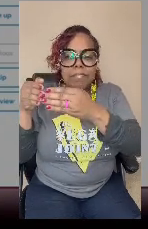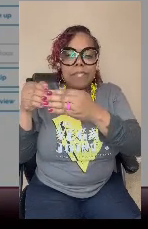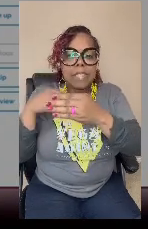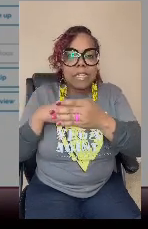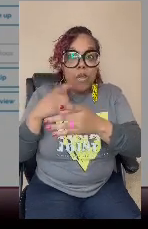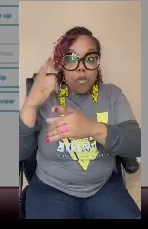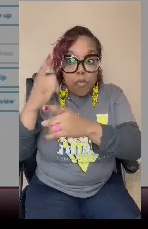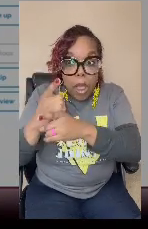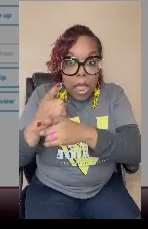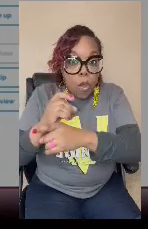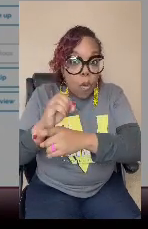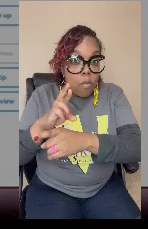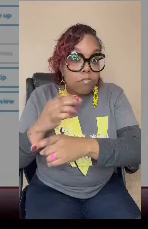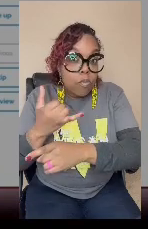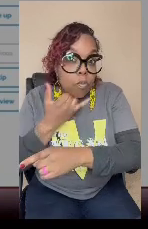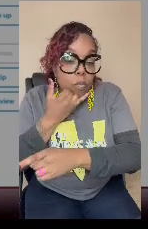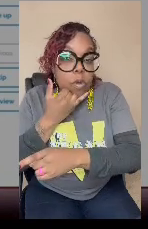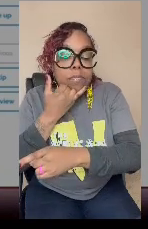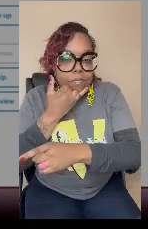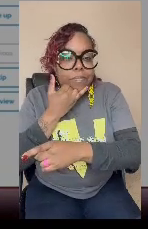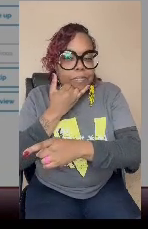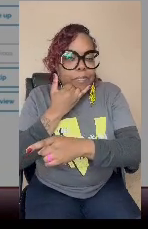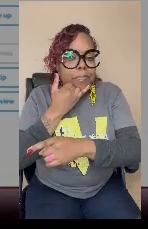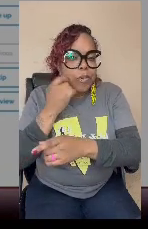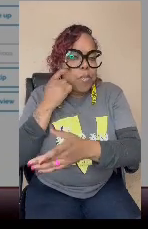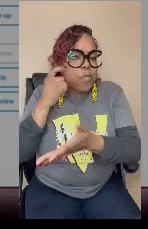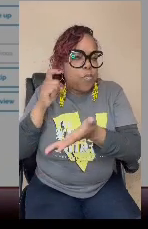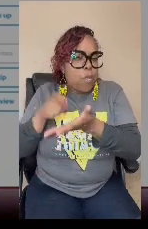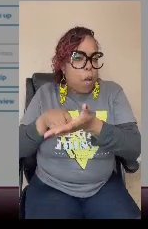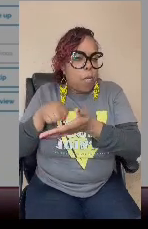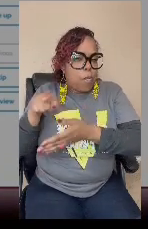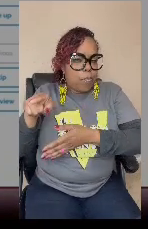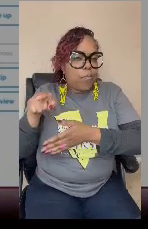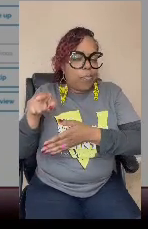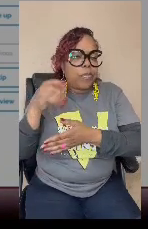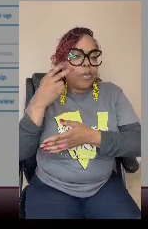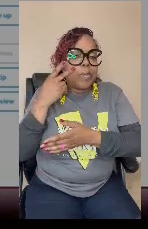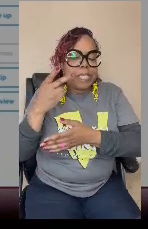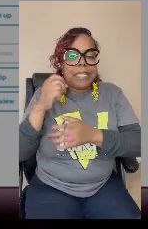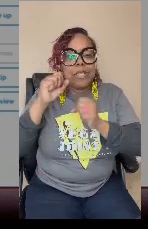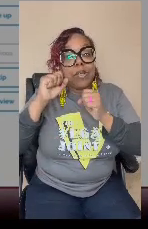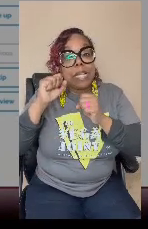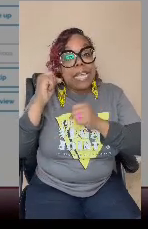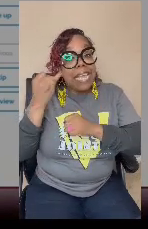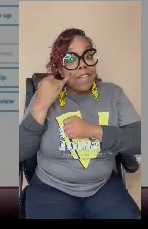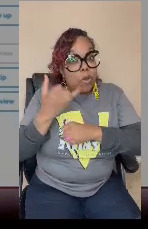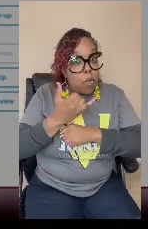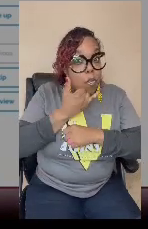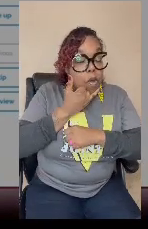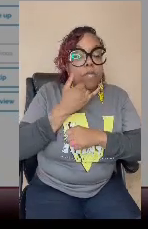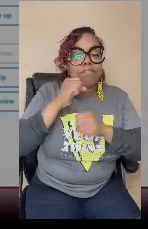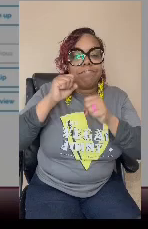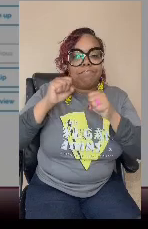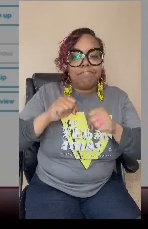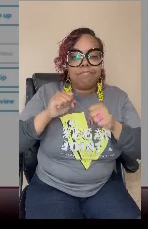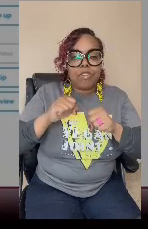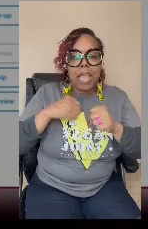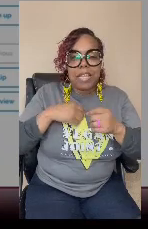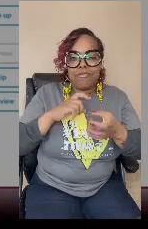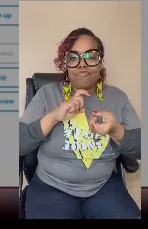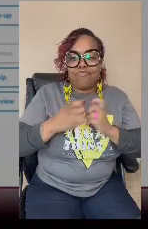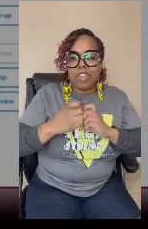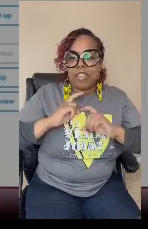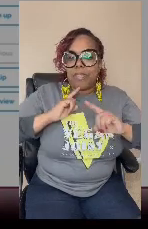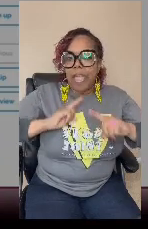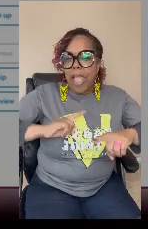is incorrect. So it gives the student an opportunity to be able to correct themselves